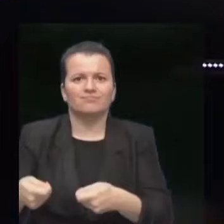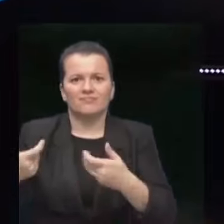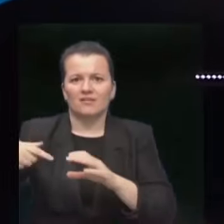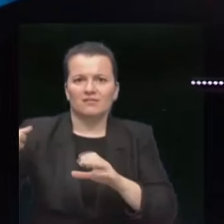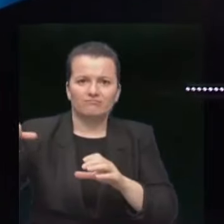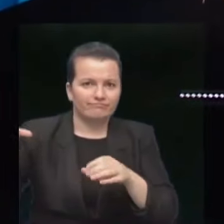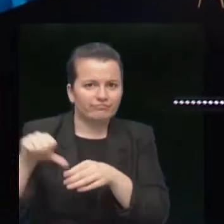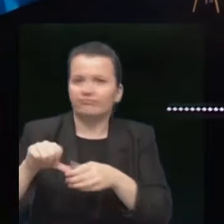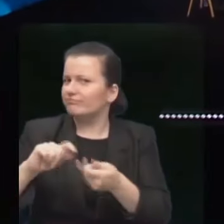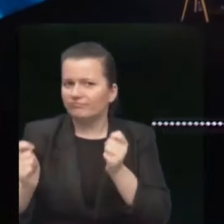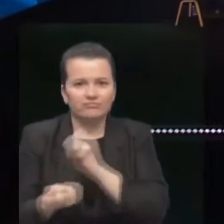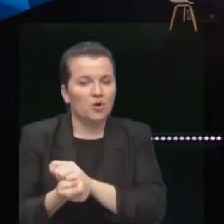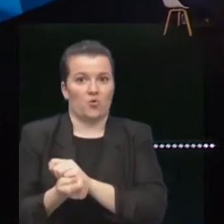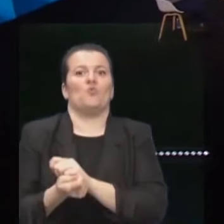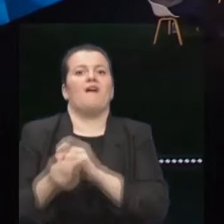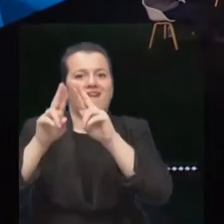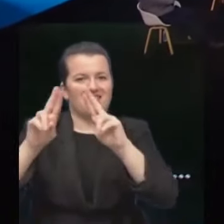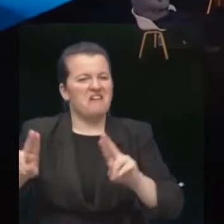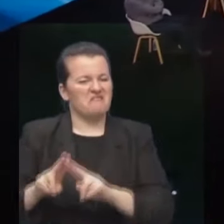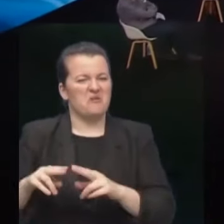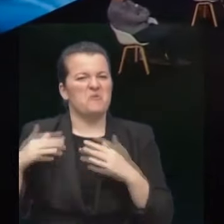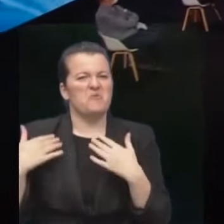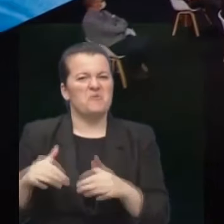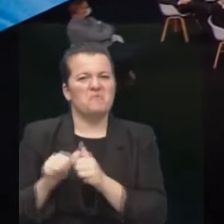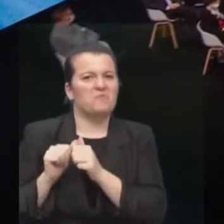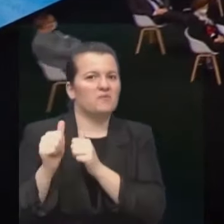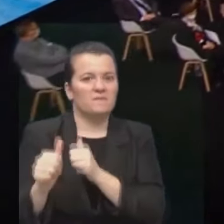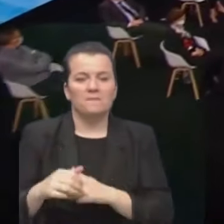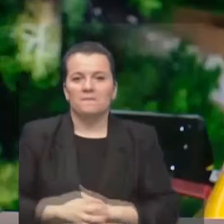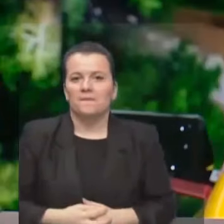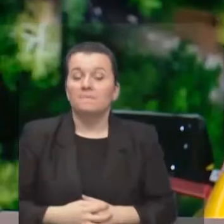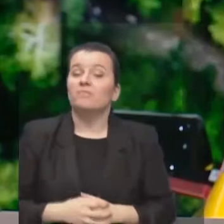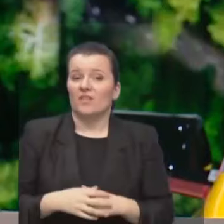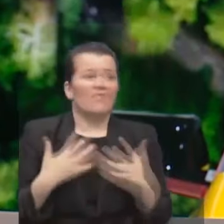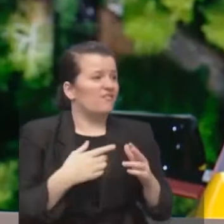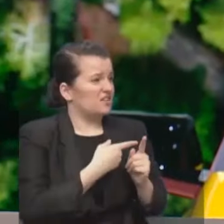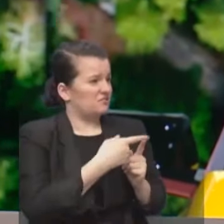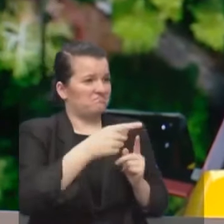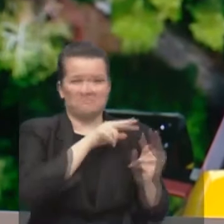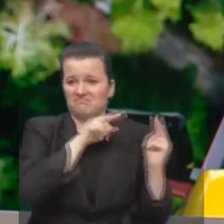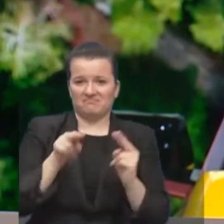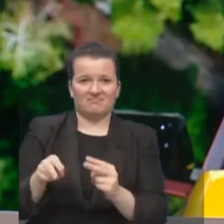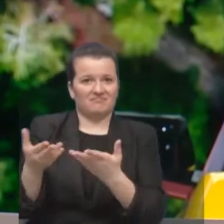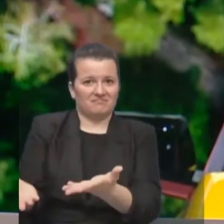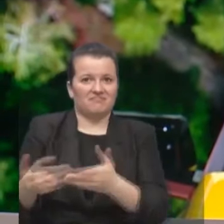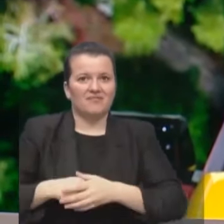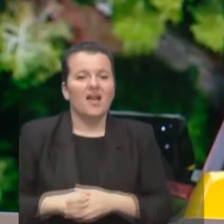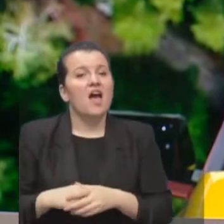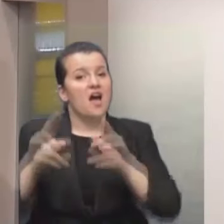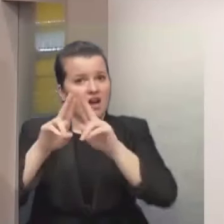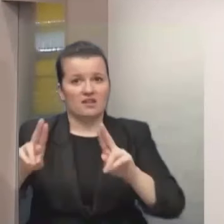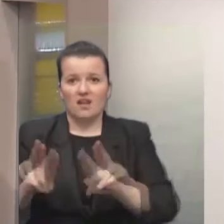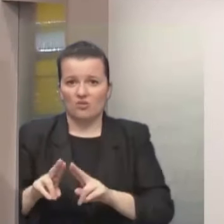been seen in the media. Renault's solution is best adapted to new